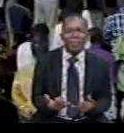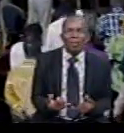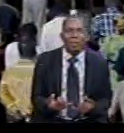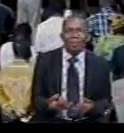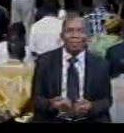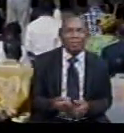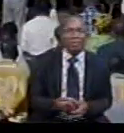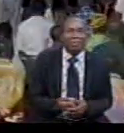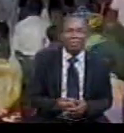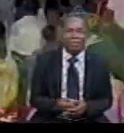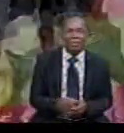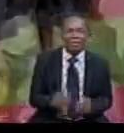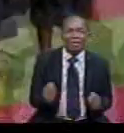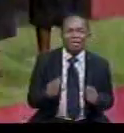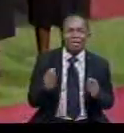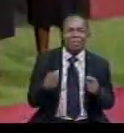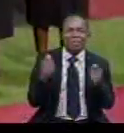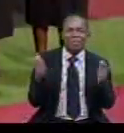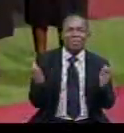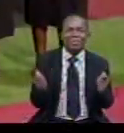now. Hallelujah.